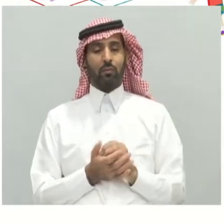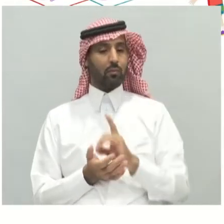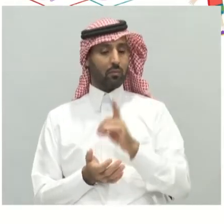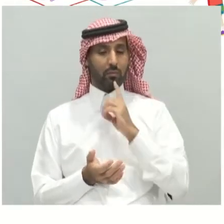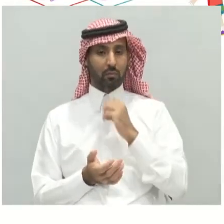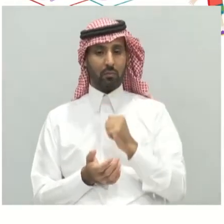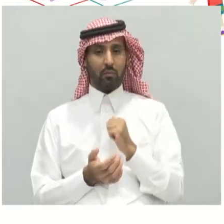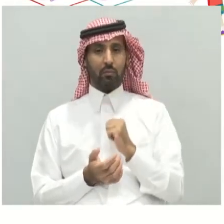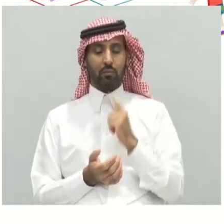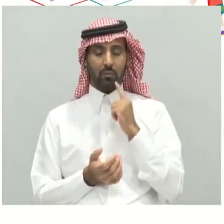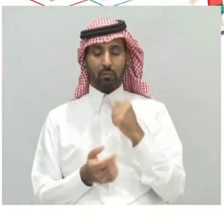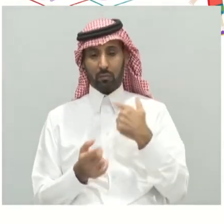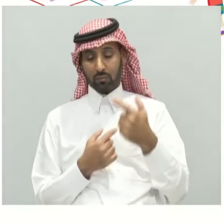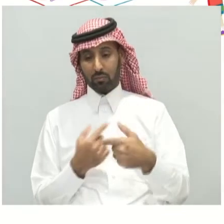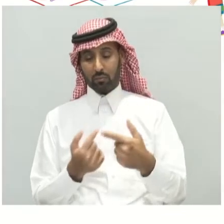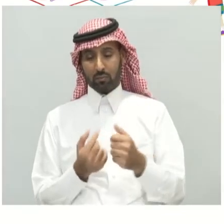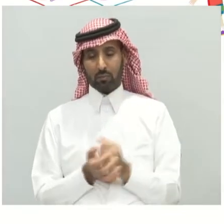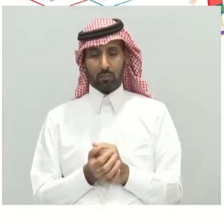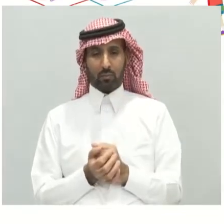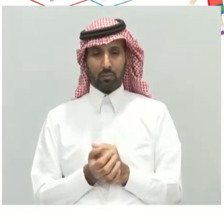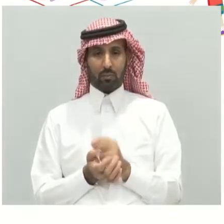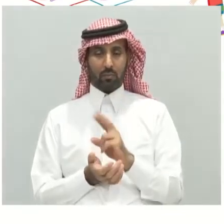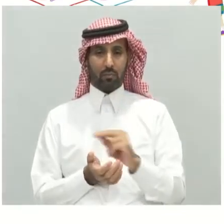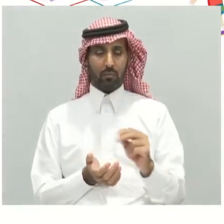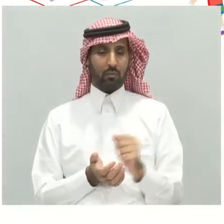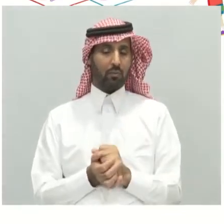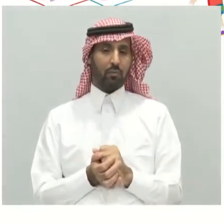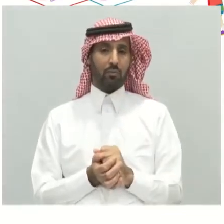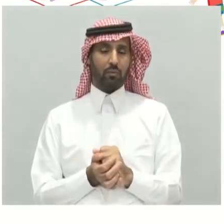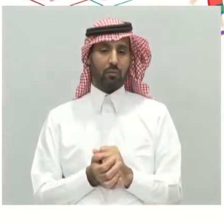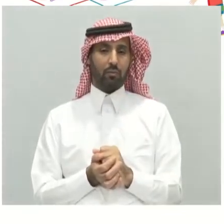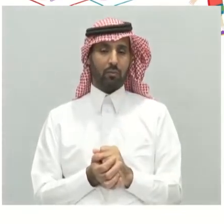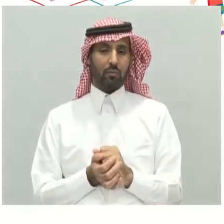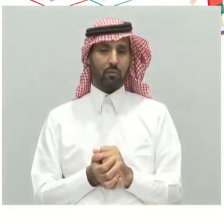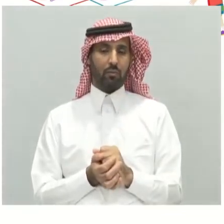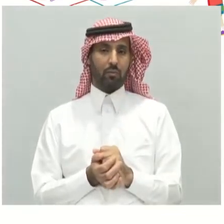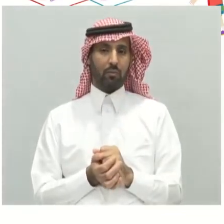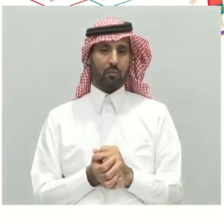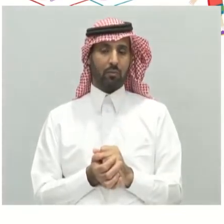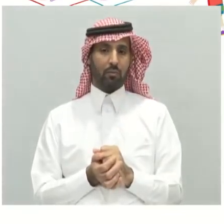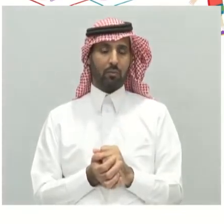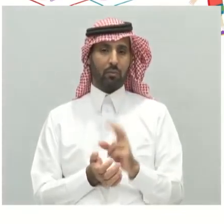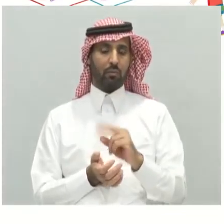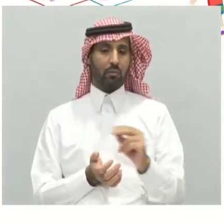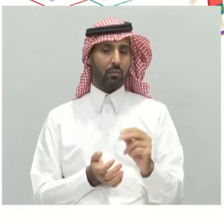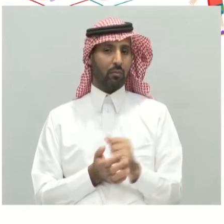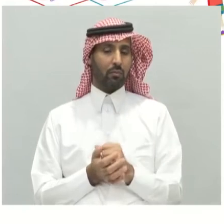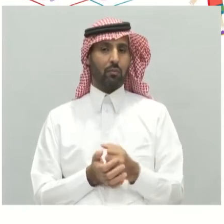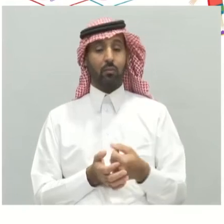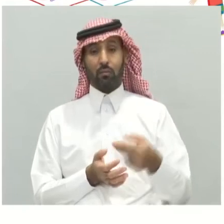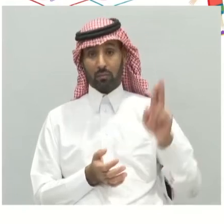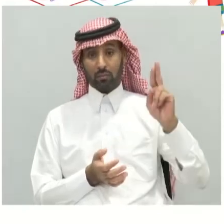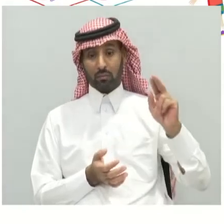will practice how we use this these sentences. List some of the things you used